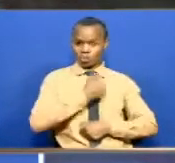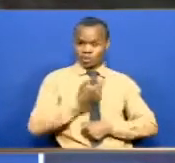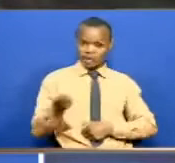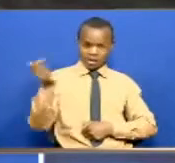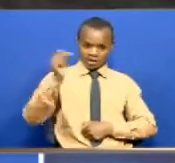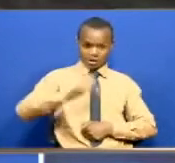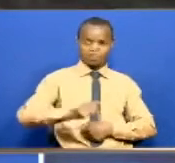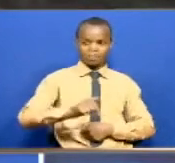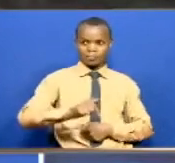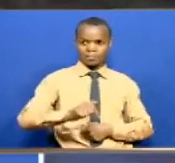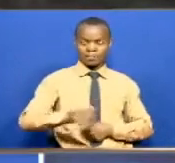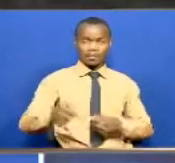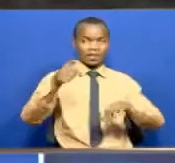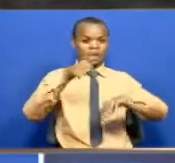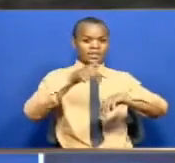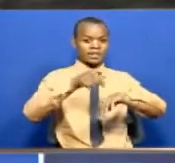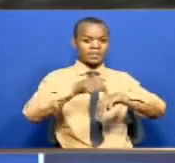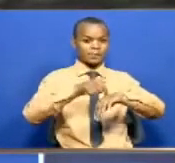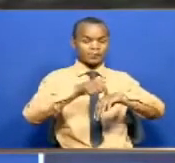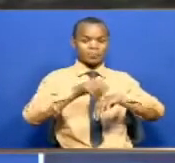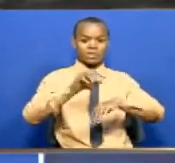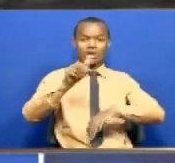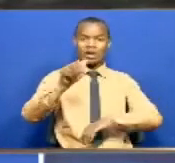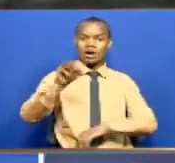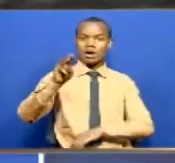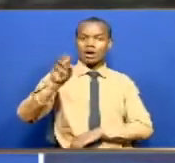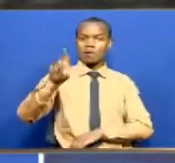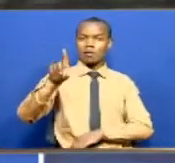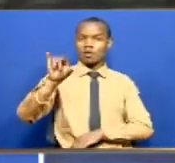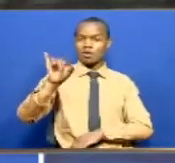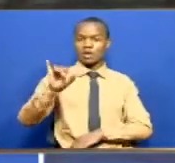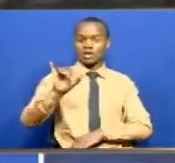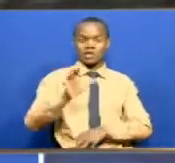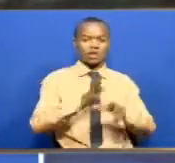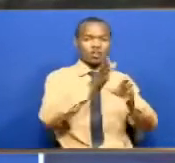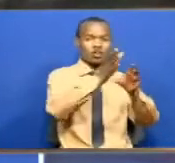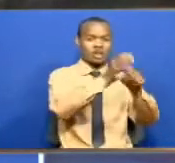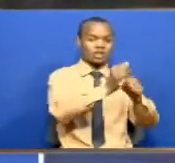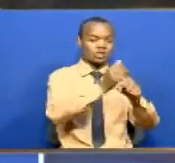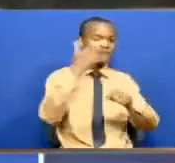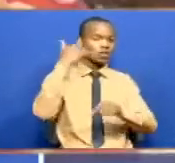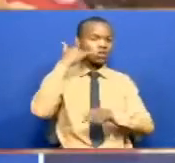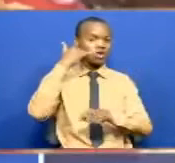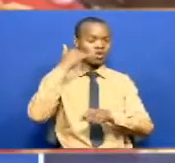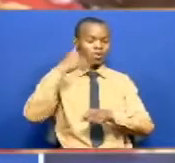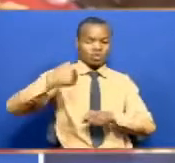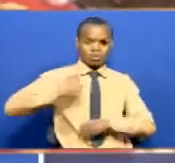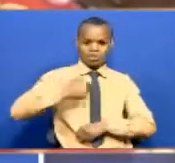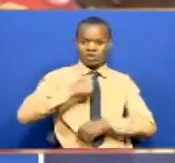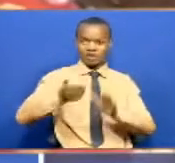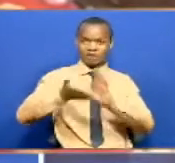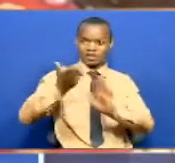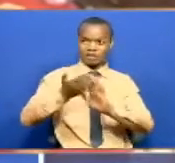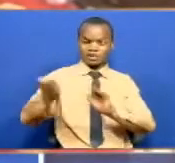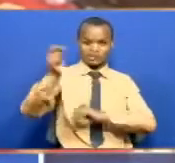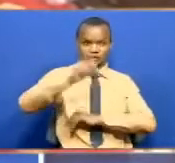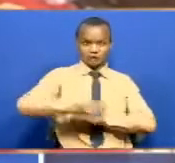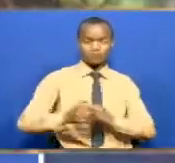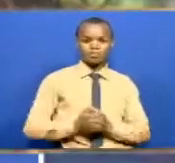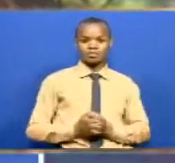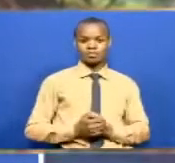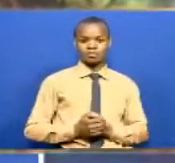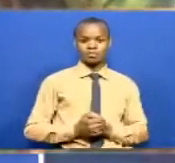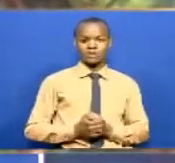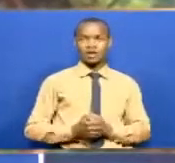see a call from Amolly Foundation, we come in handy. The home manager adds that they plan